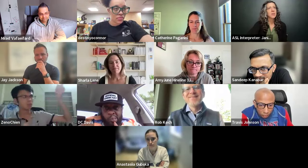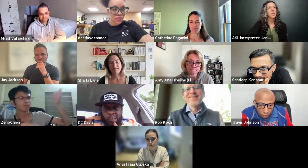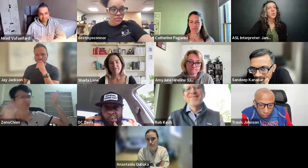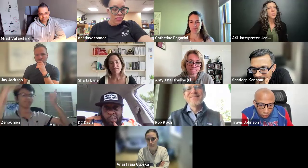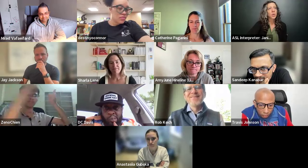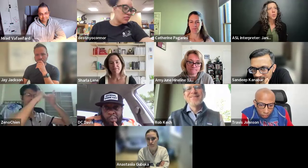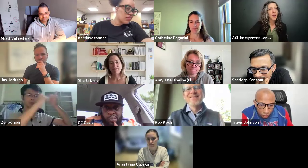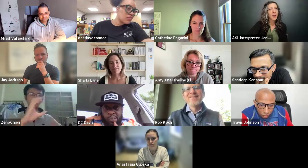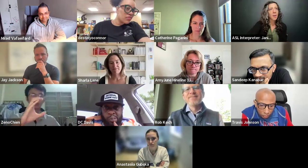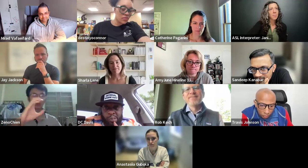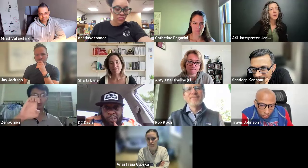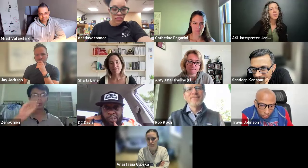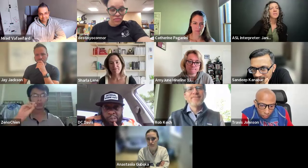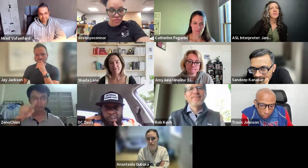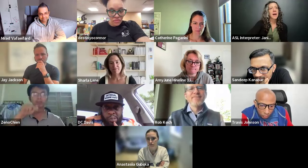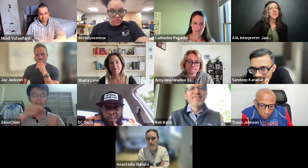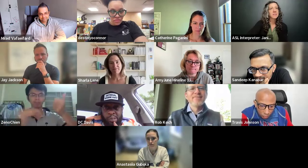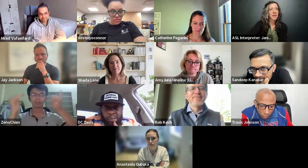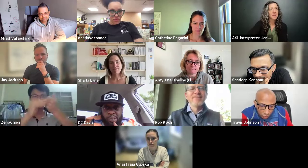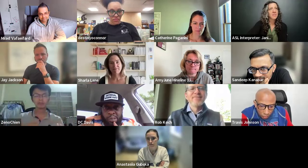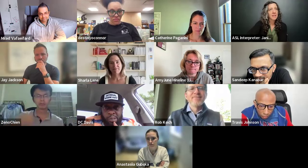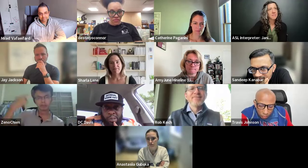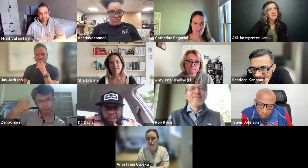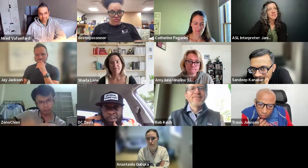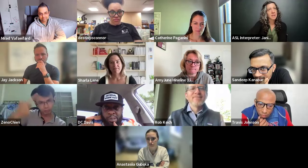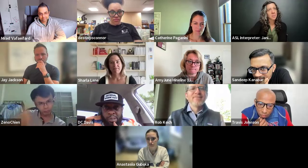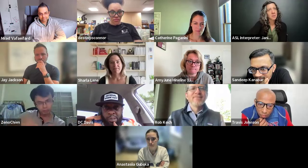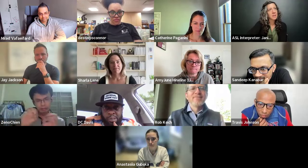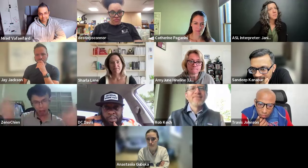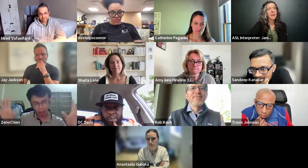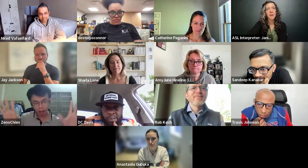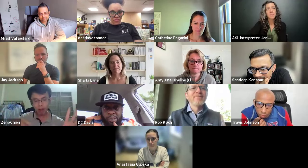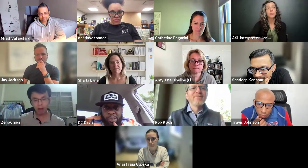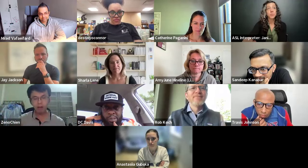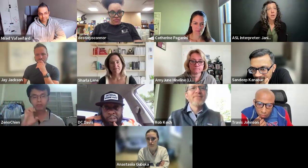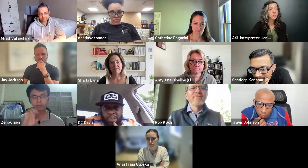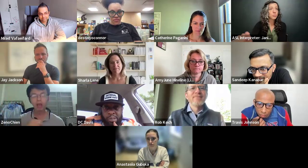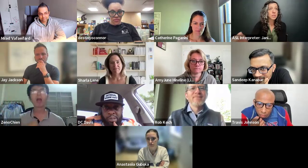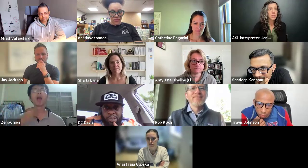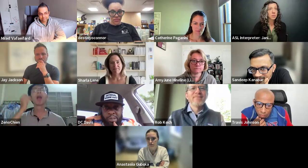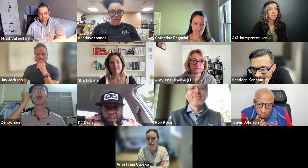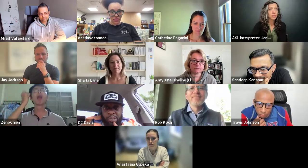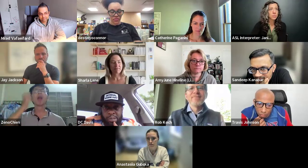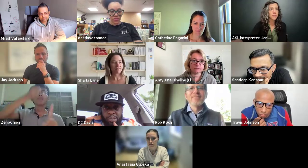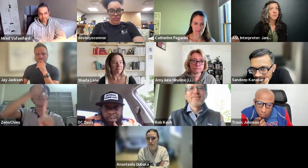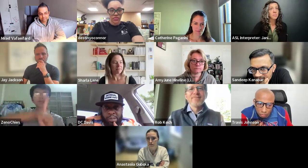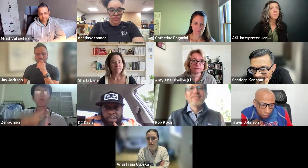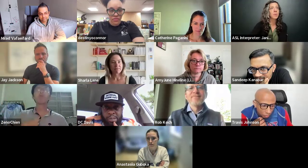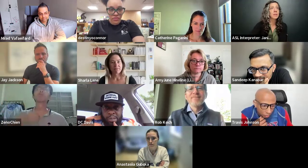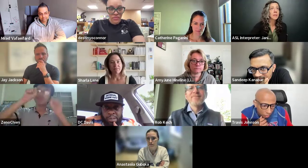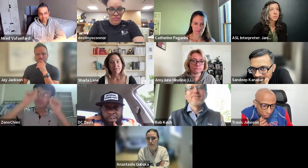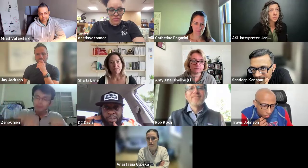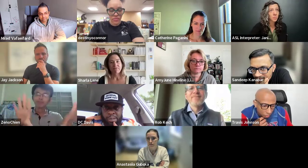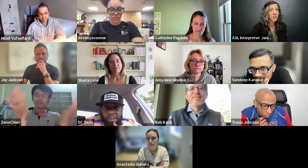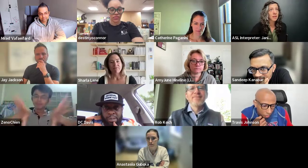need to, you know, work your way up the ladder to kind of get into the company. But I kept trying to reach out to different